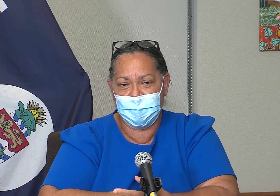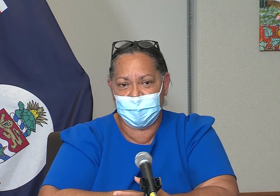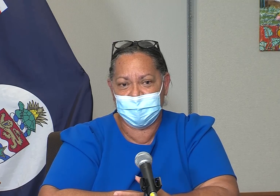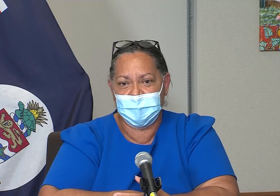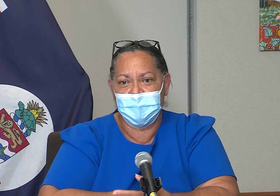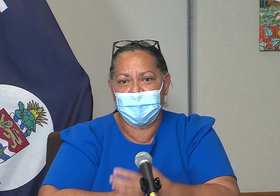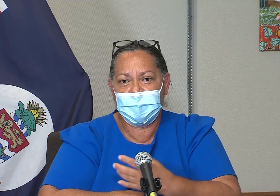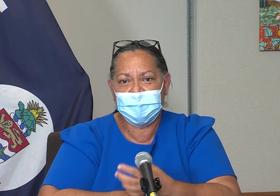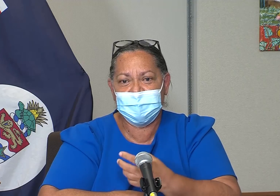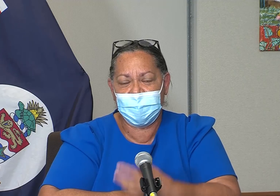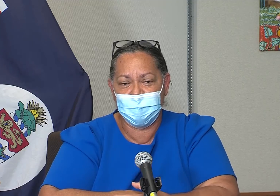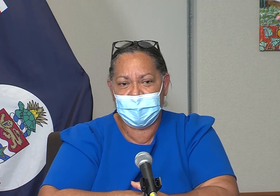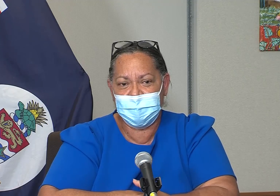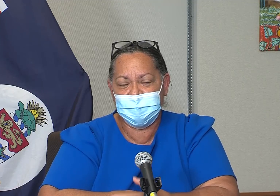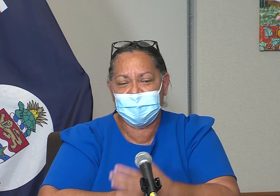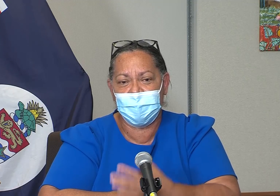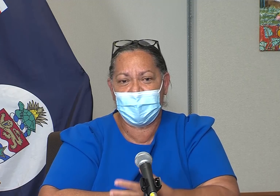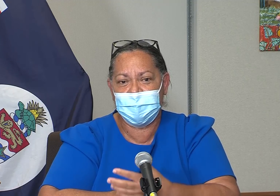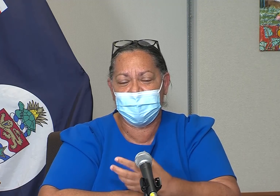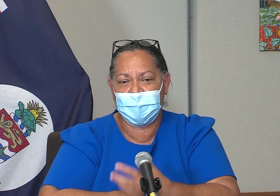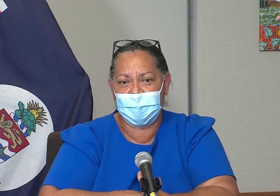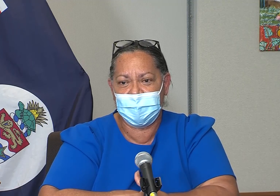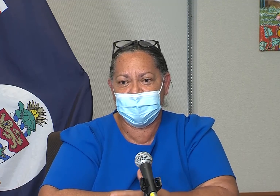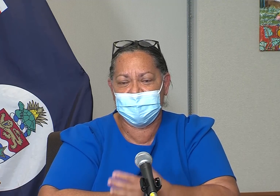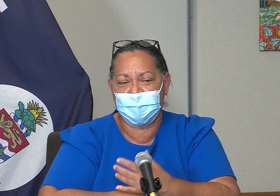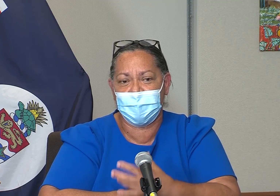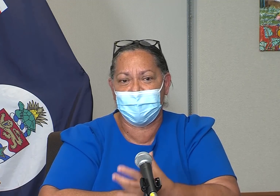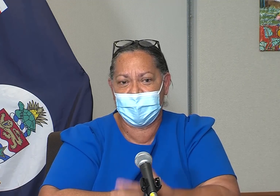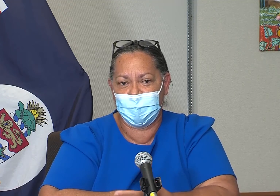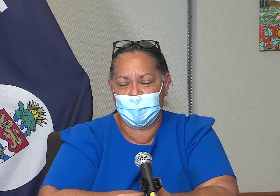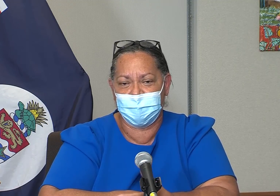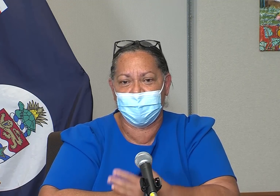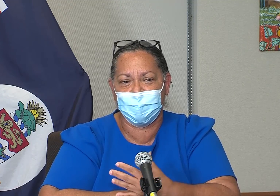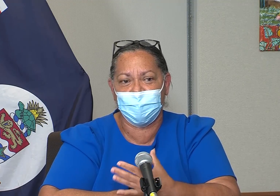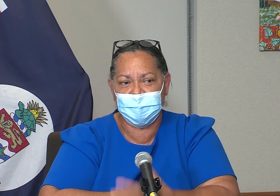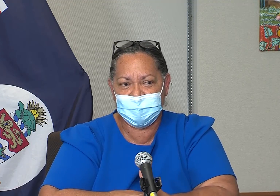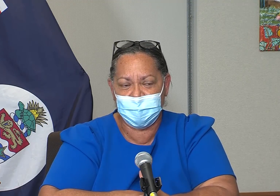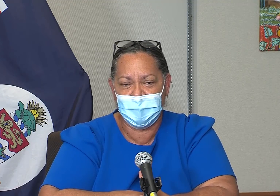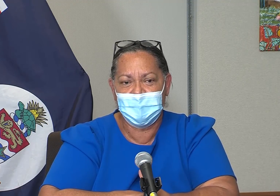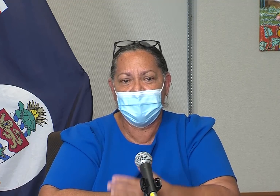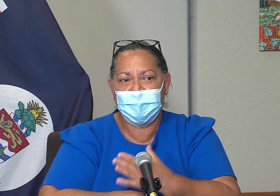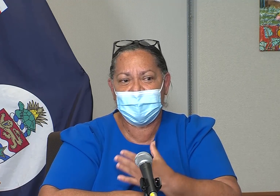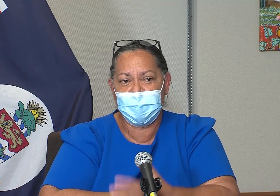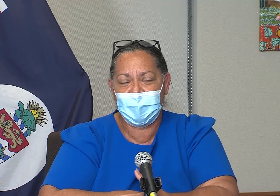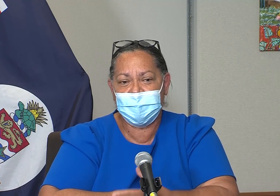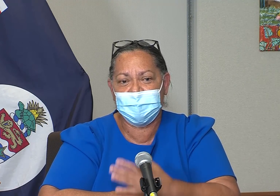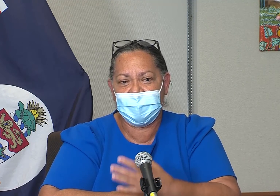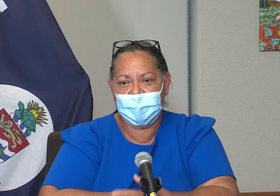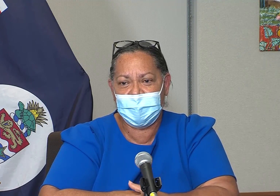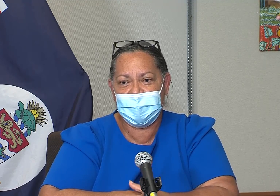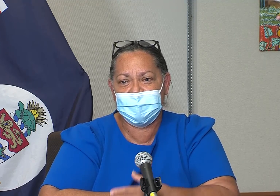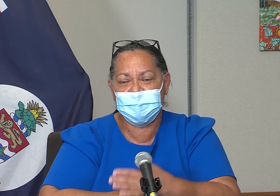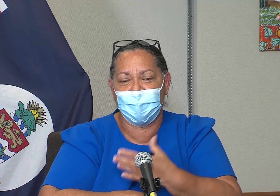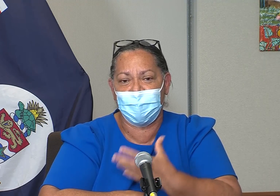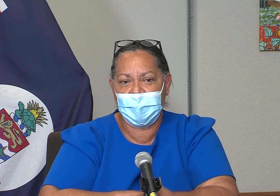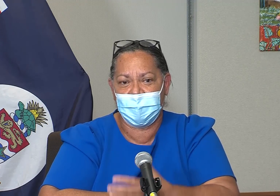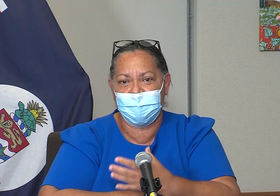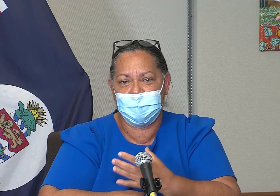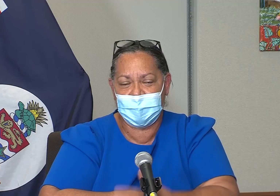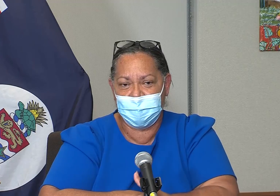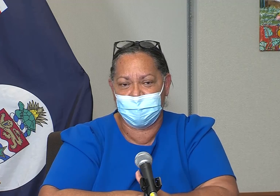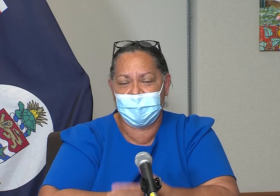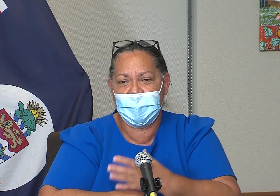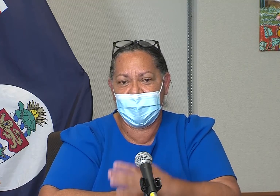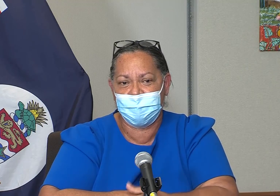our neighbors that as Caymanians, Caymanian kind is not a byword for tourism, but Caymanian kind is a way